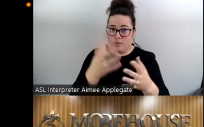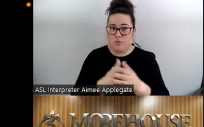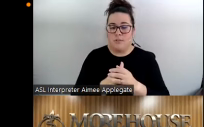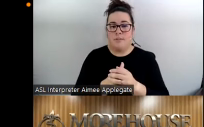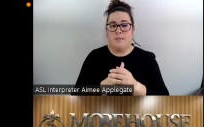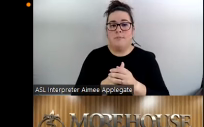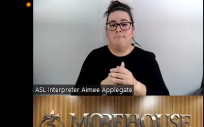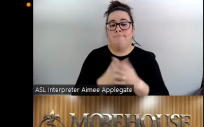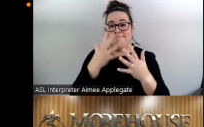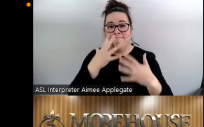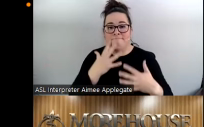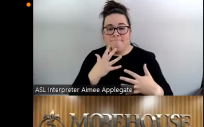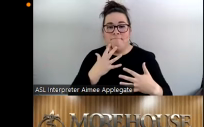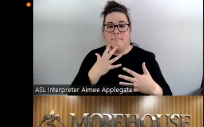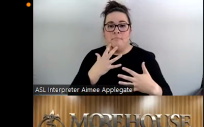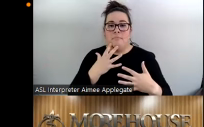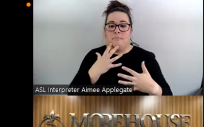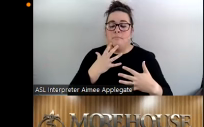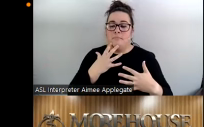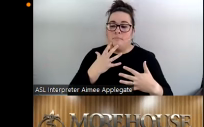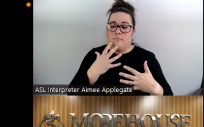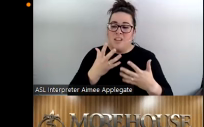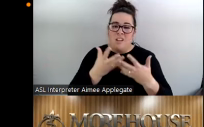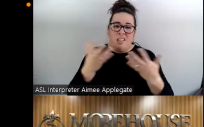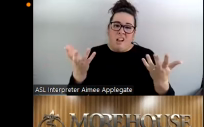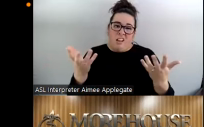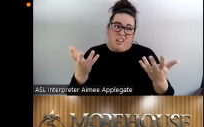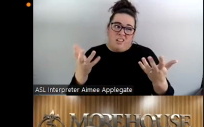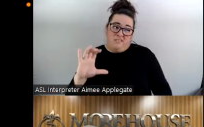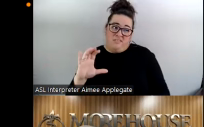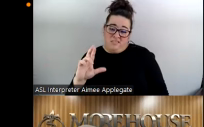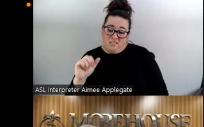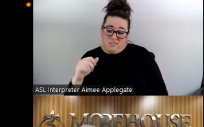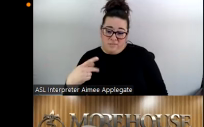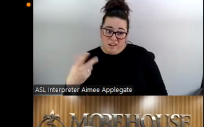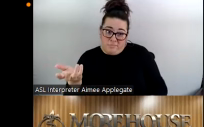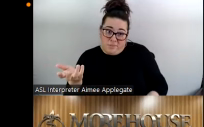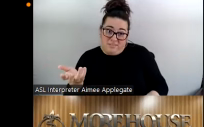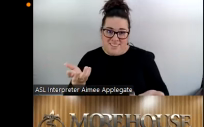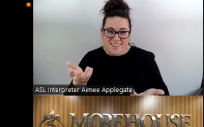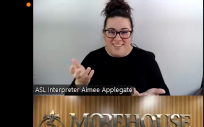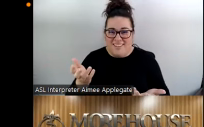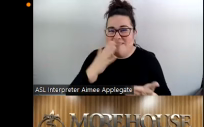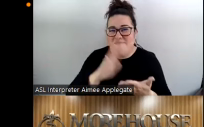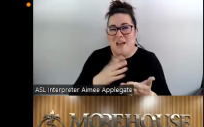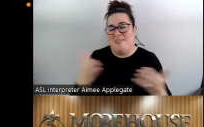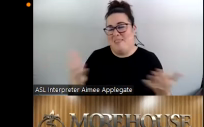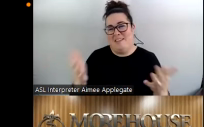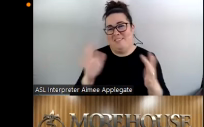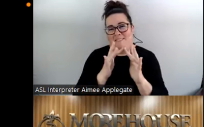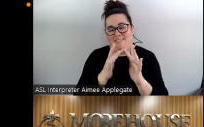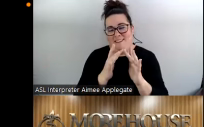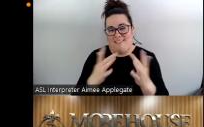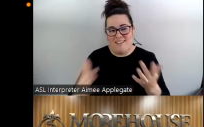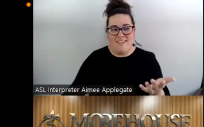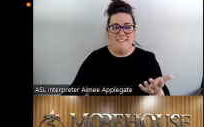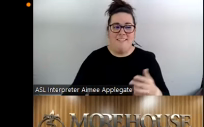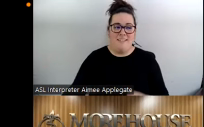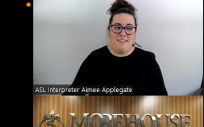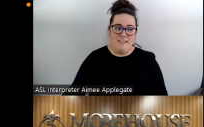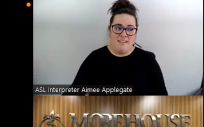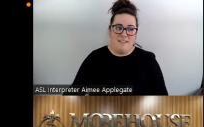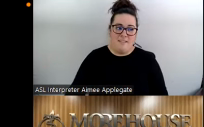of, am I allowed to say crap? Yeah, there's a lot of bad things on the internet. And so the reality